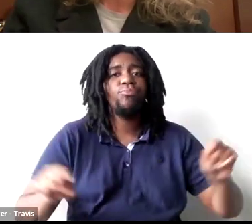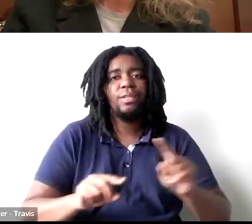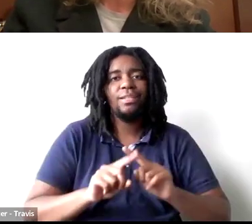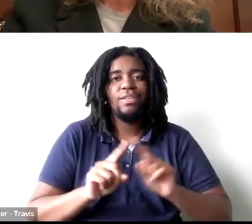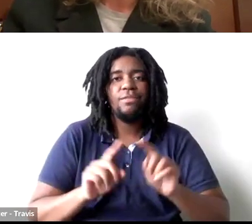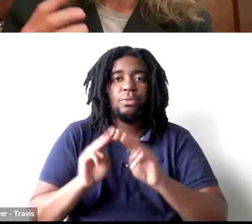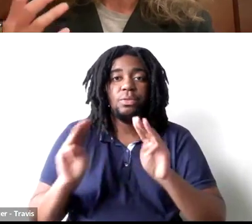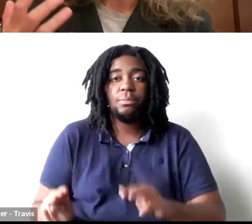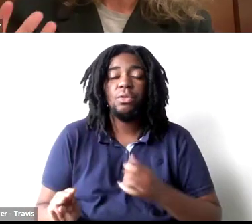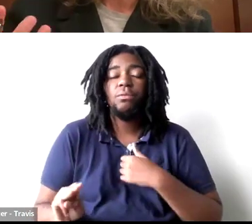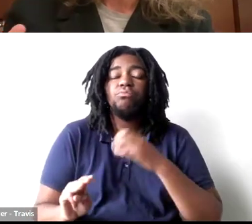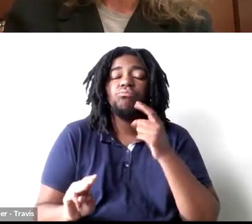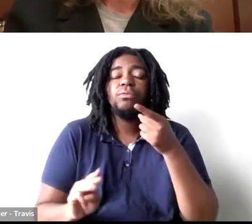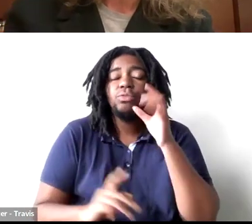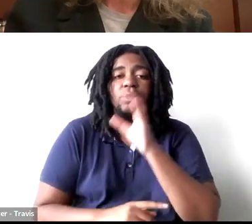genealogical